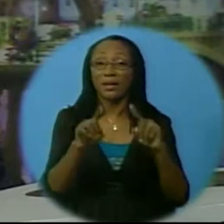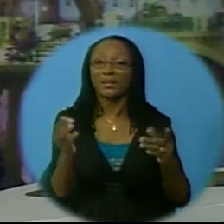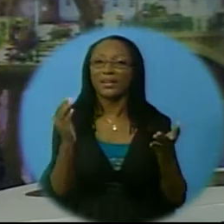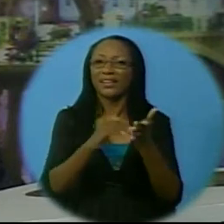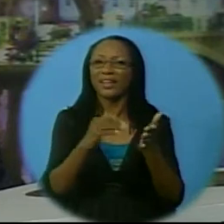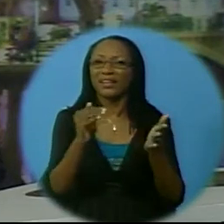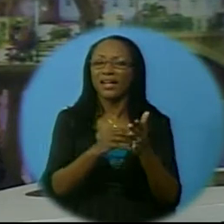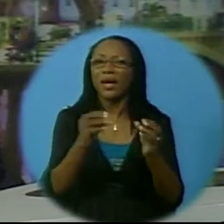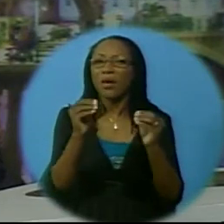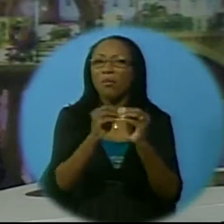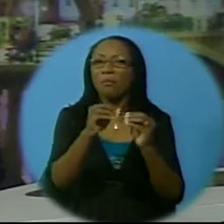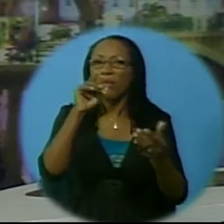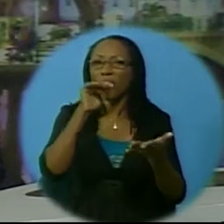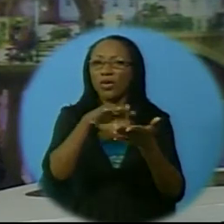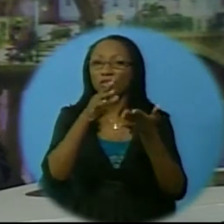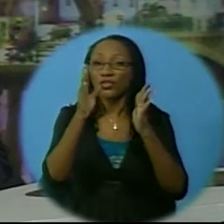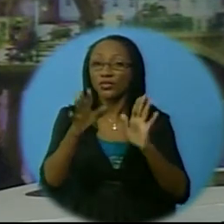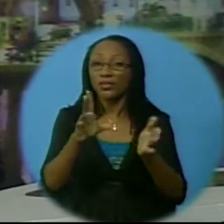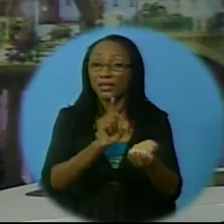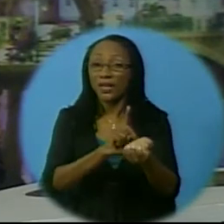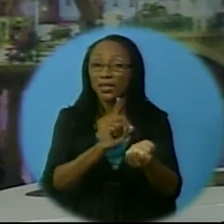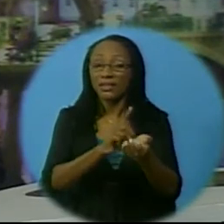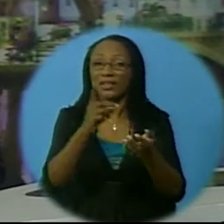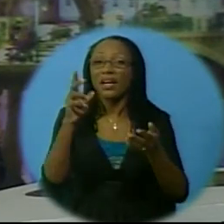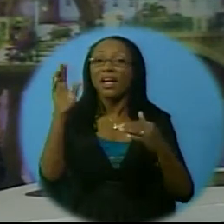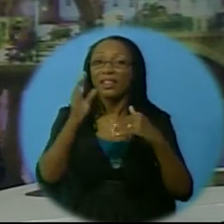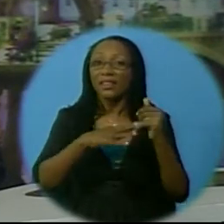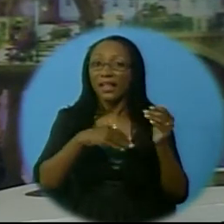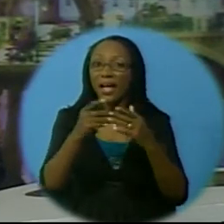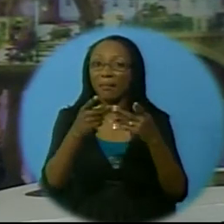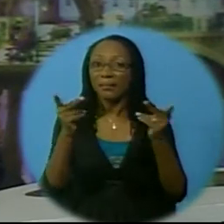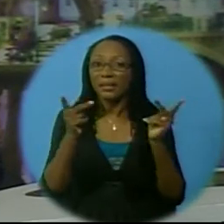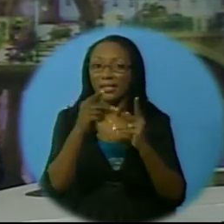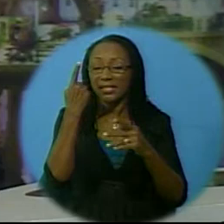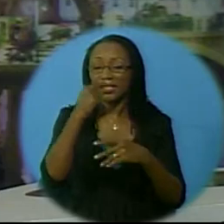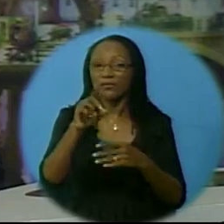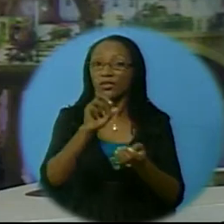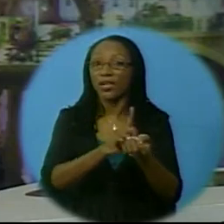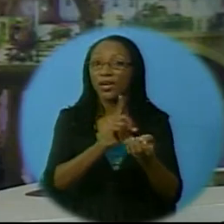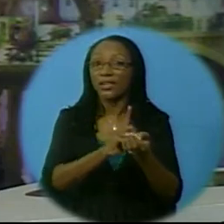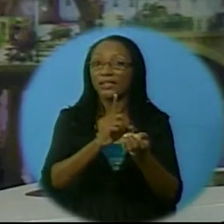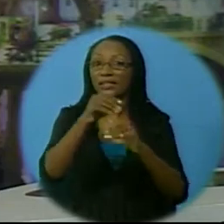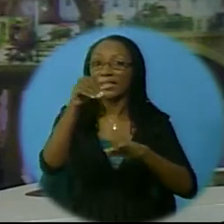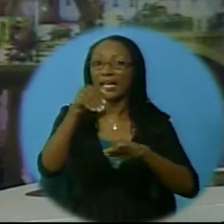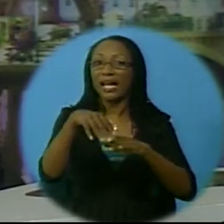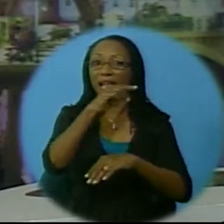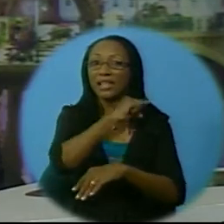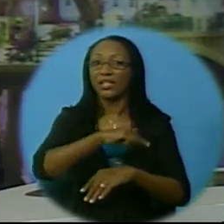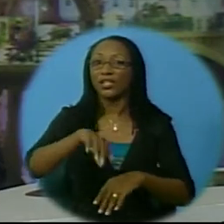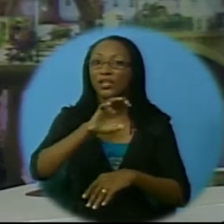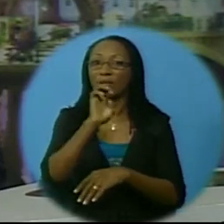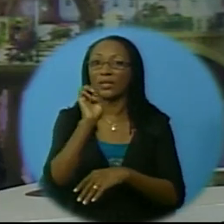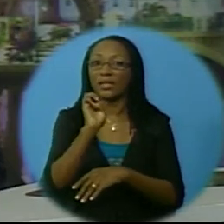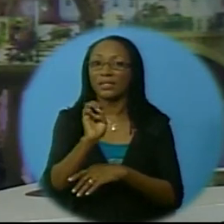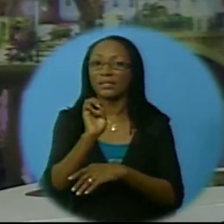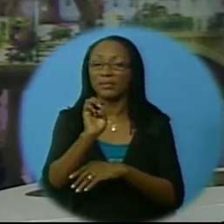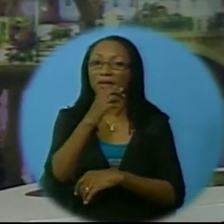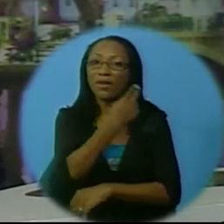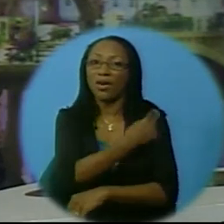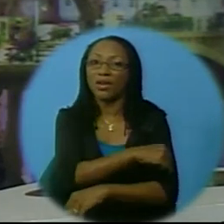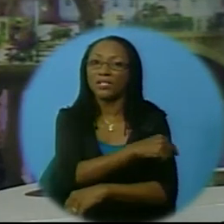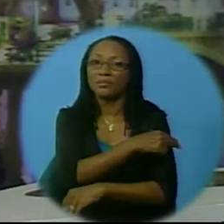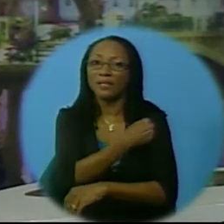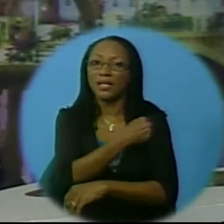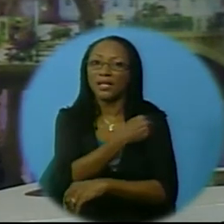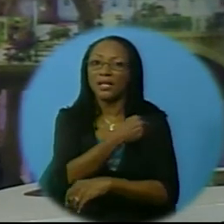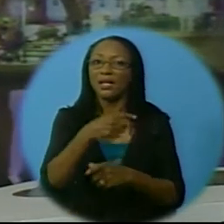problem of more interns than places available at the island's only teaching hospital, the Queen Elizabeth Hospital. But the coordinator